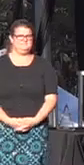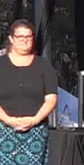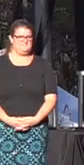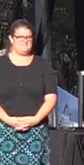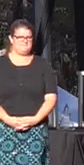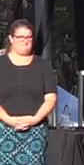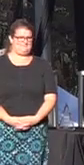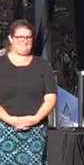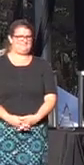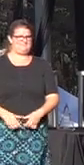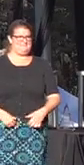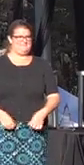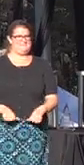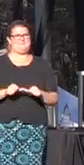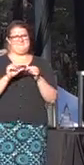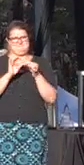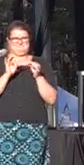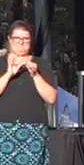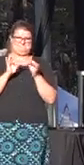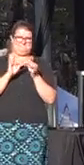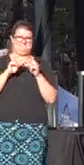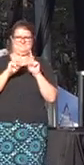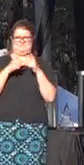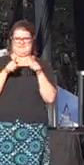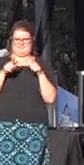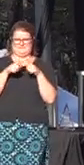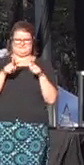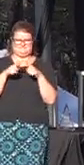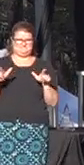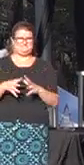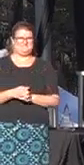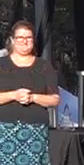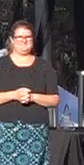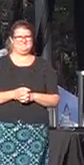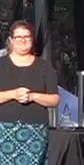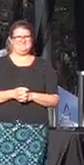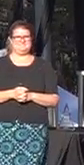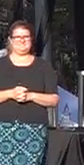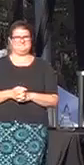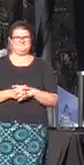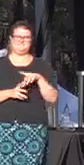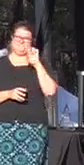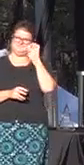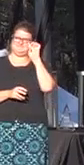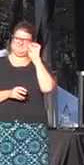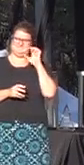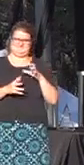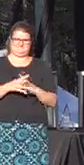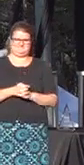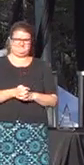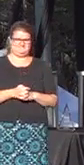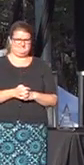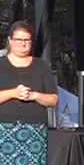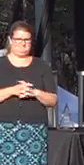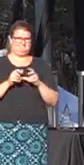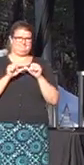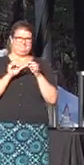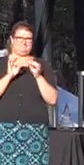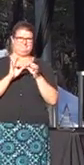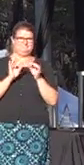Hwangyong mahamnida, karibu, hoshamadit, maligayang, pagdating.